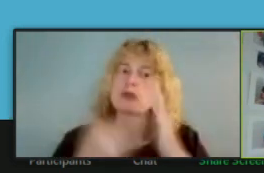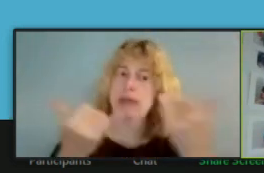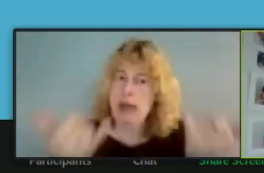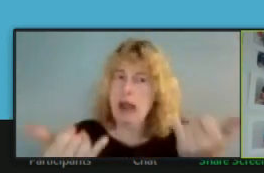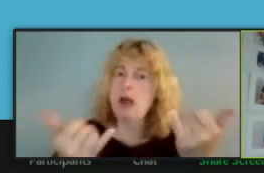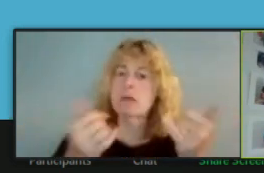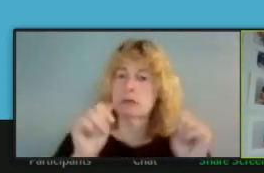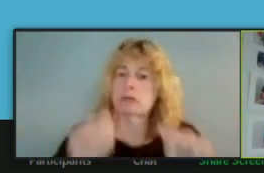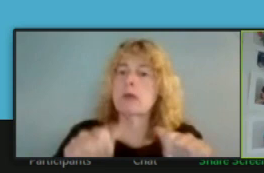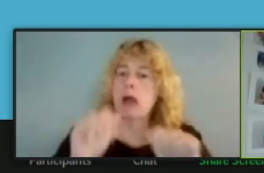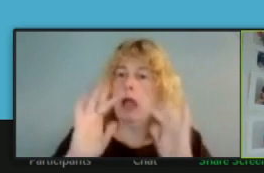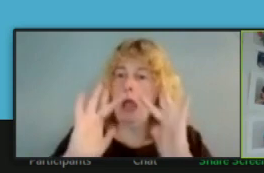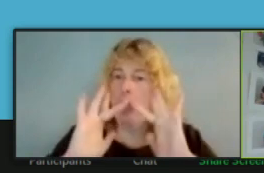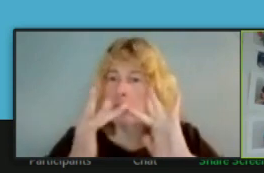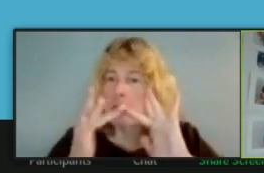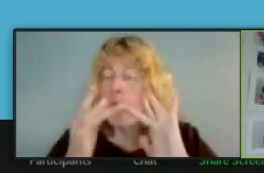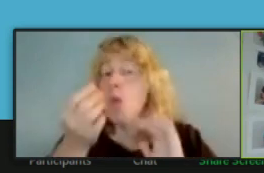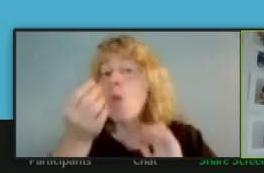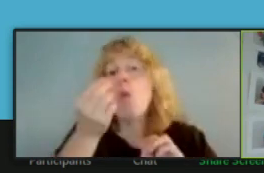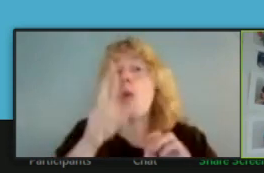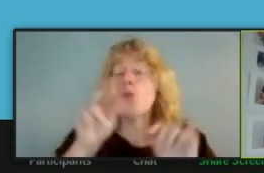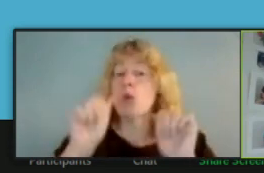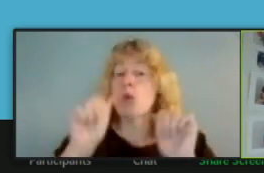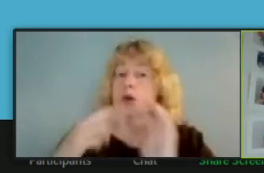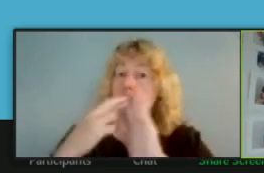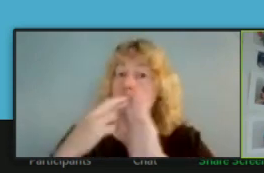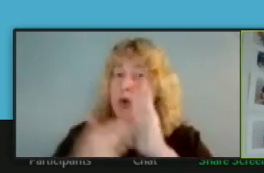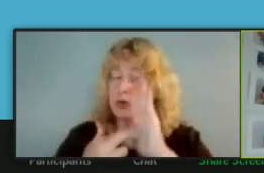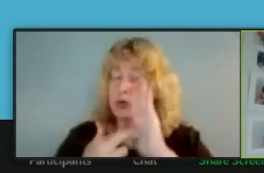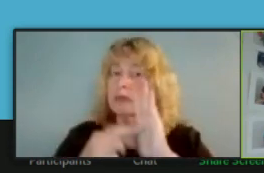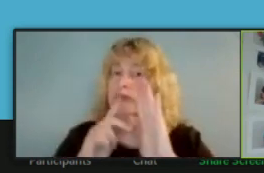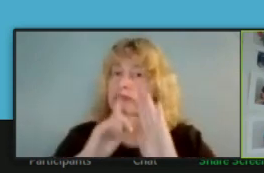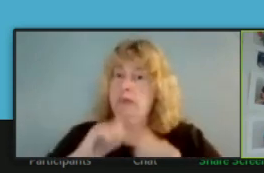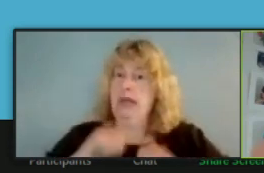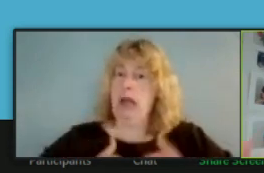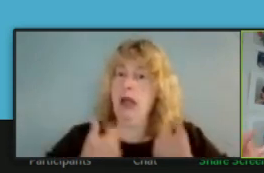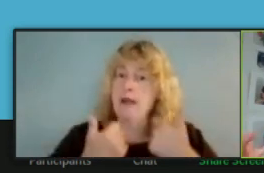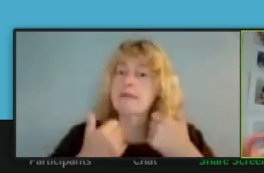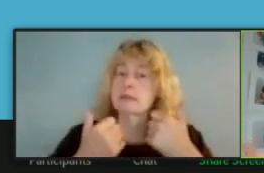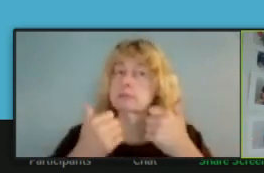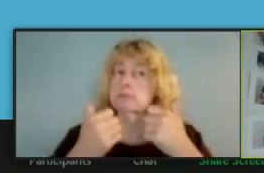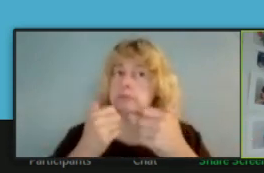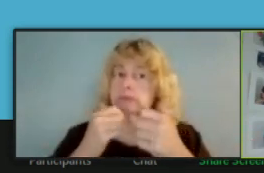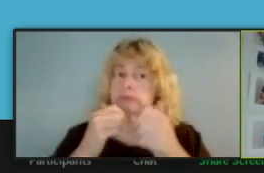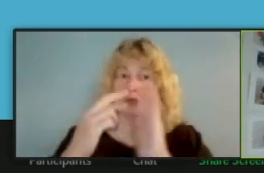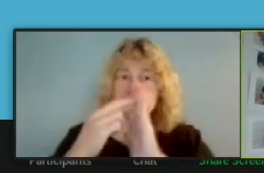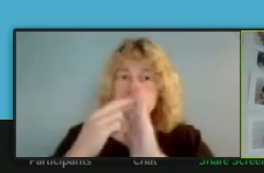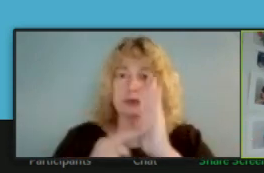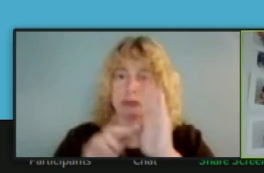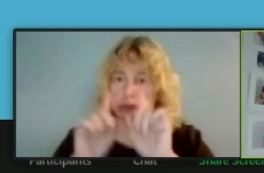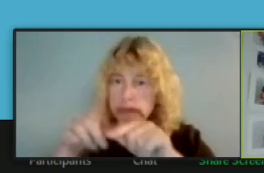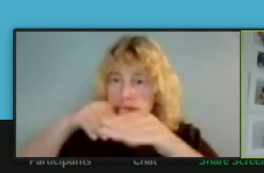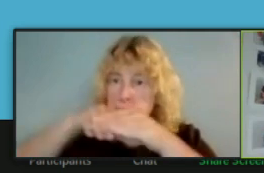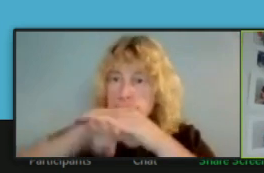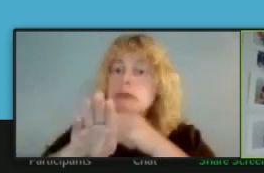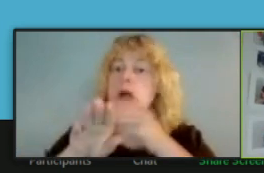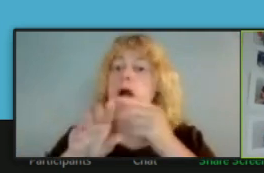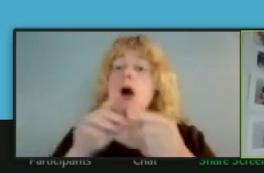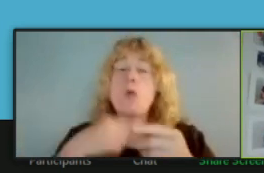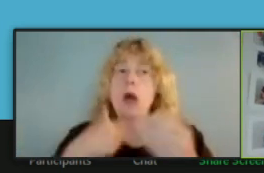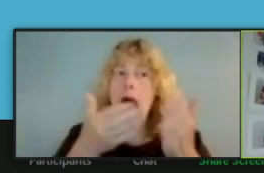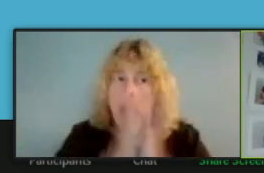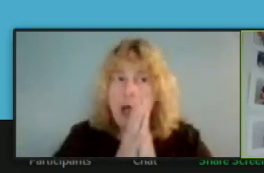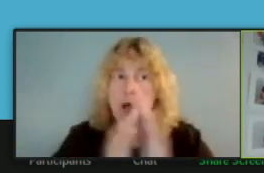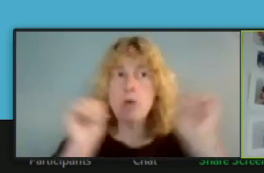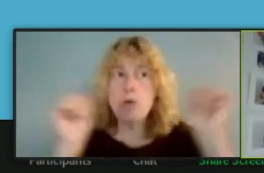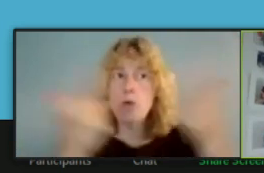online, or you can register in person, but we're asking everybody to register to vote. We also